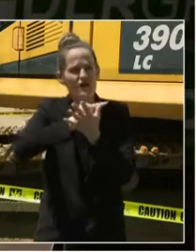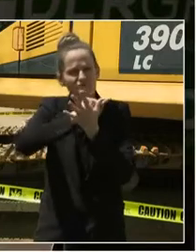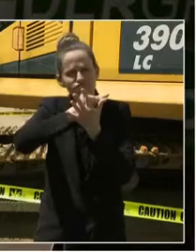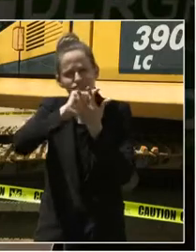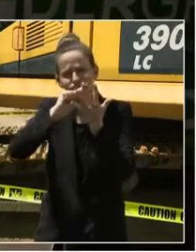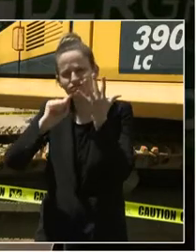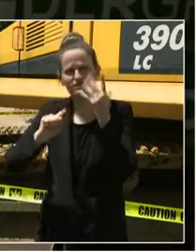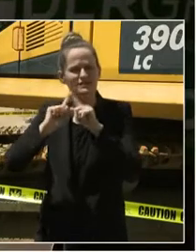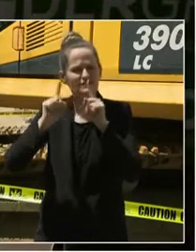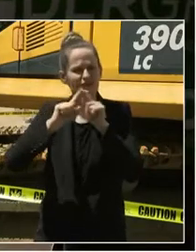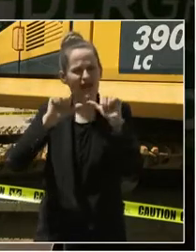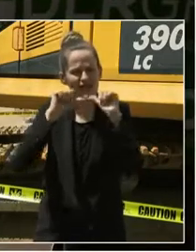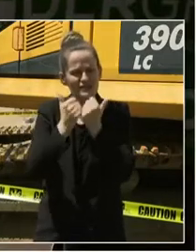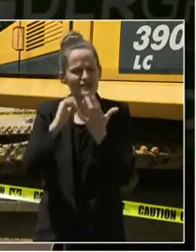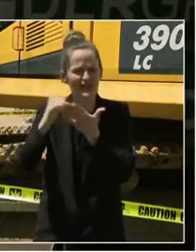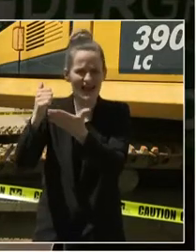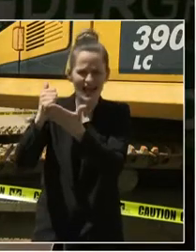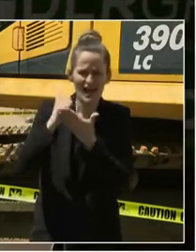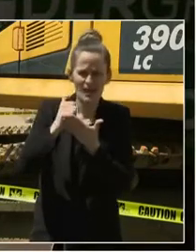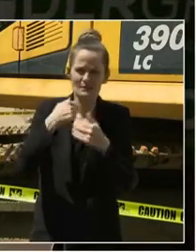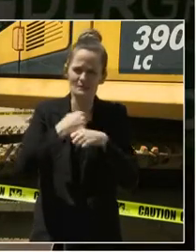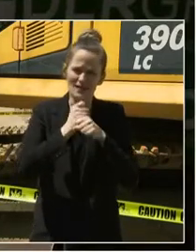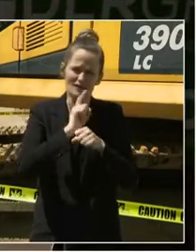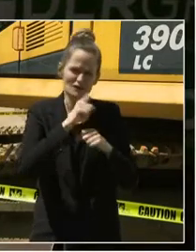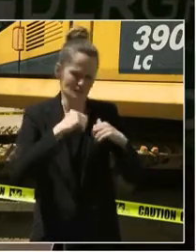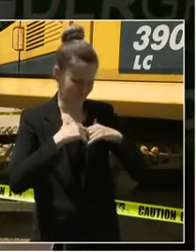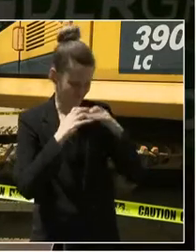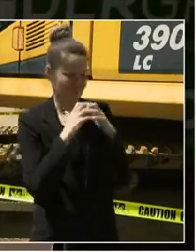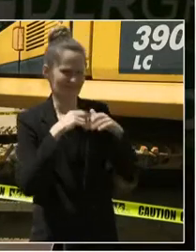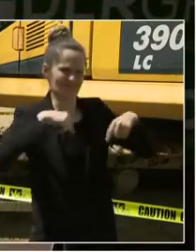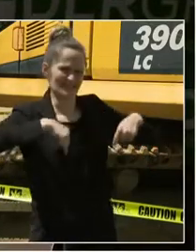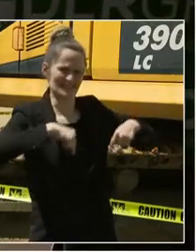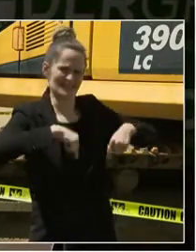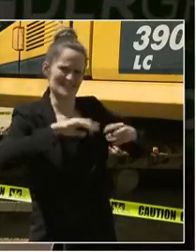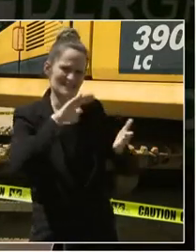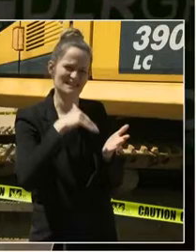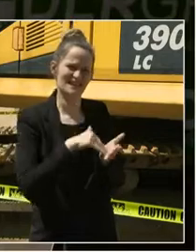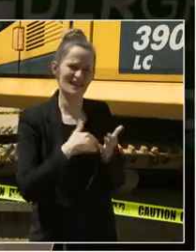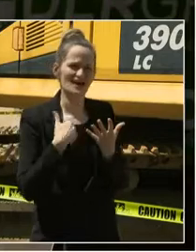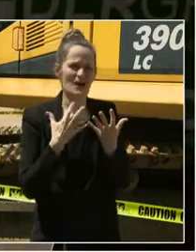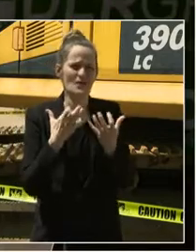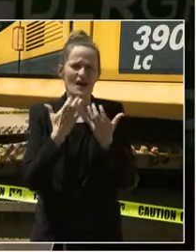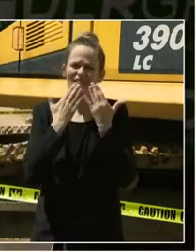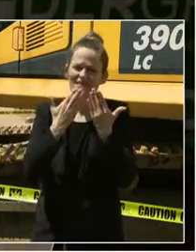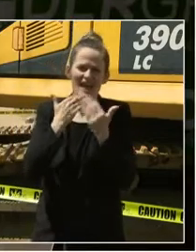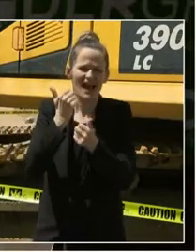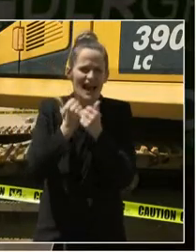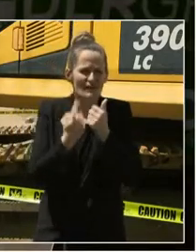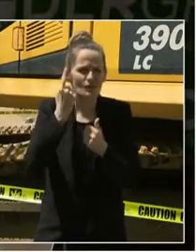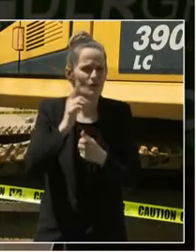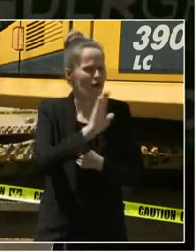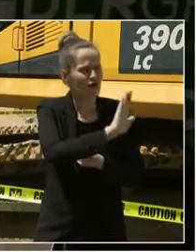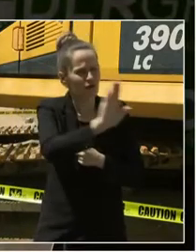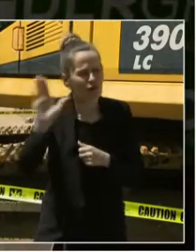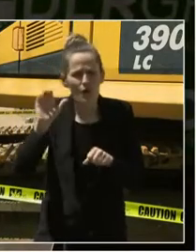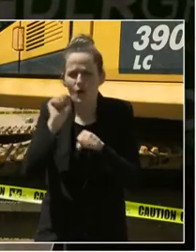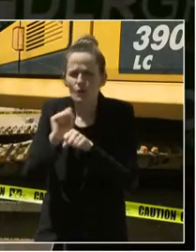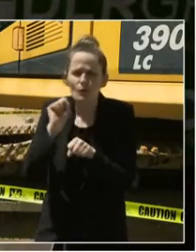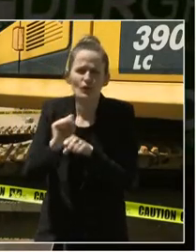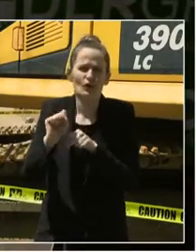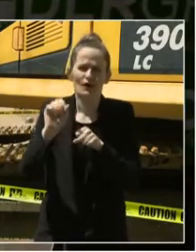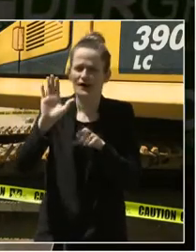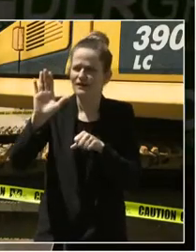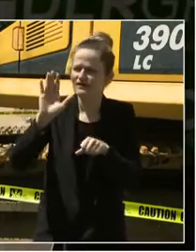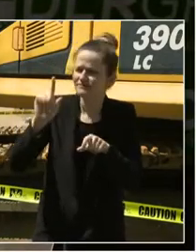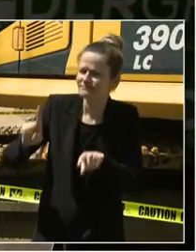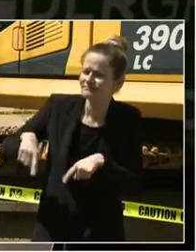on the ground. I'd like to thank everyone for all the work that you all are doing. You all